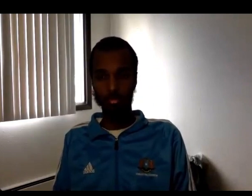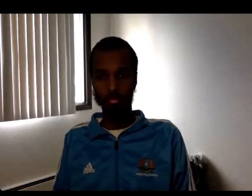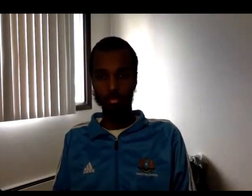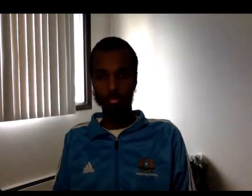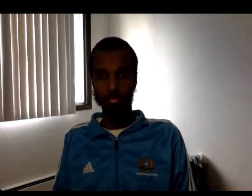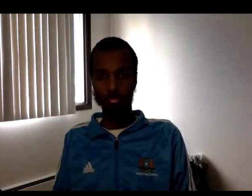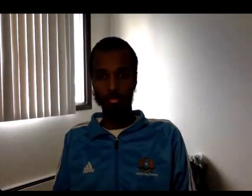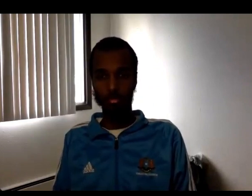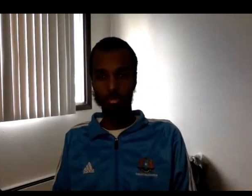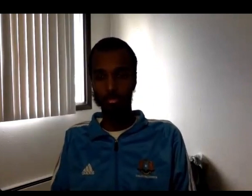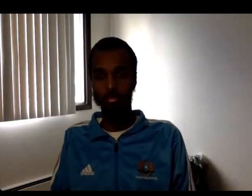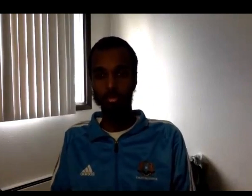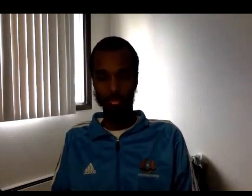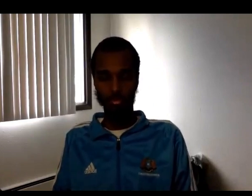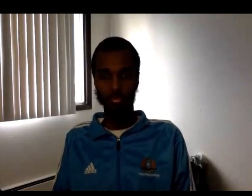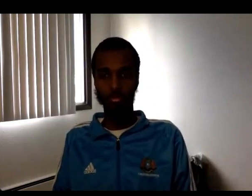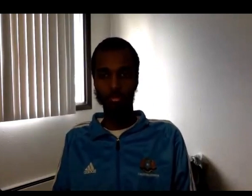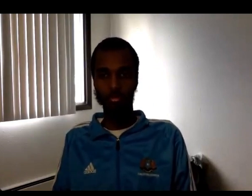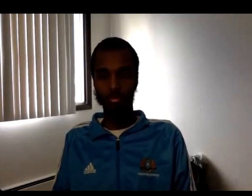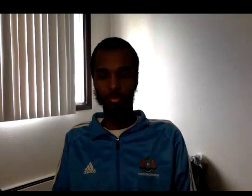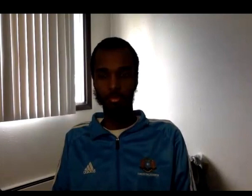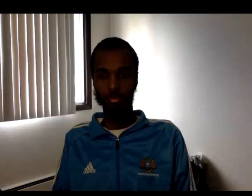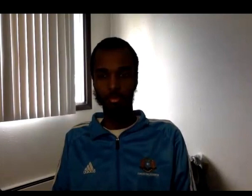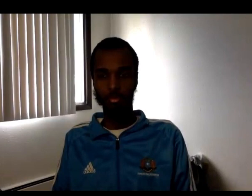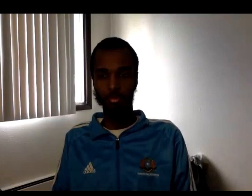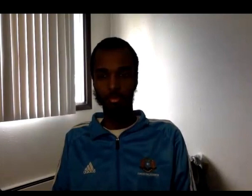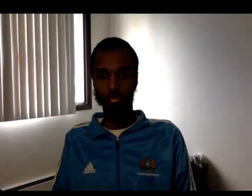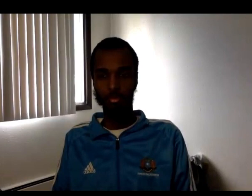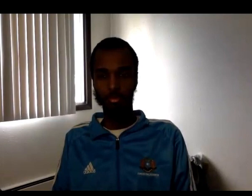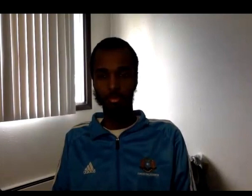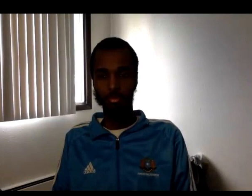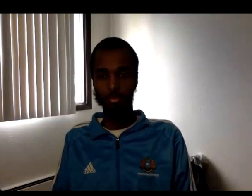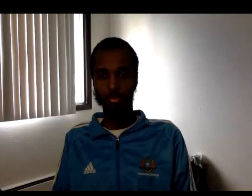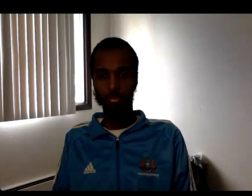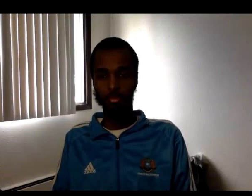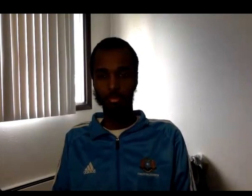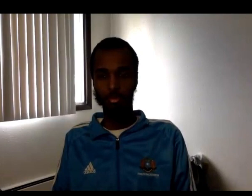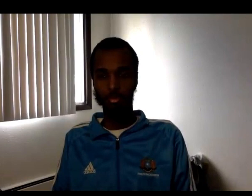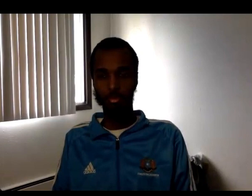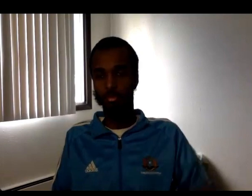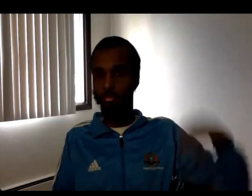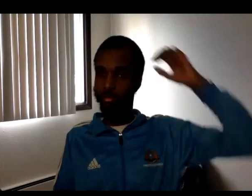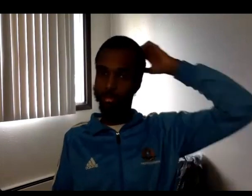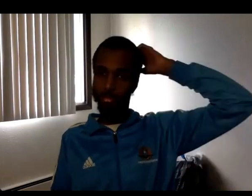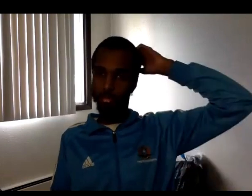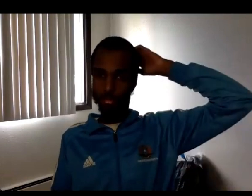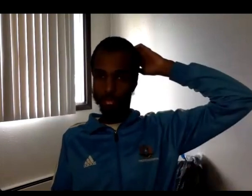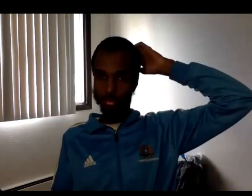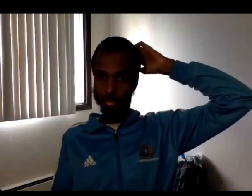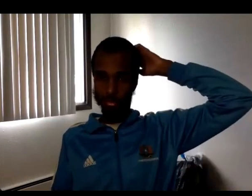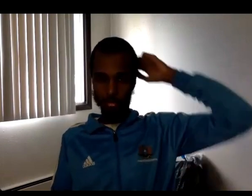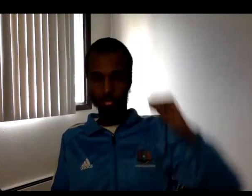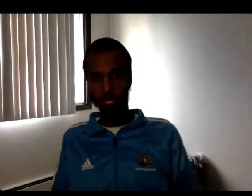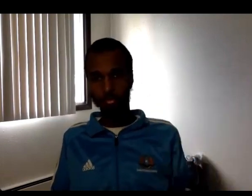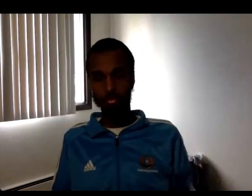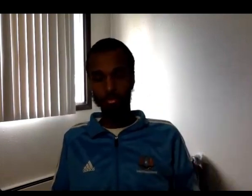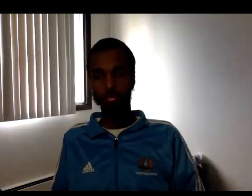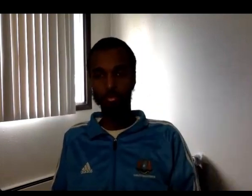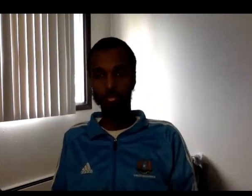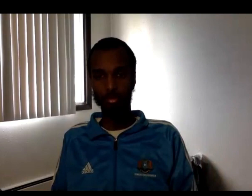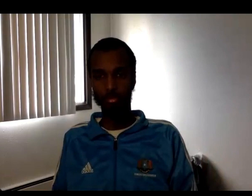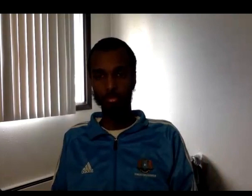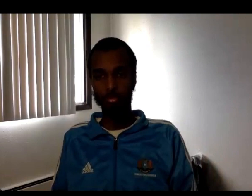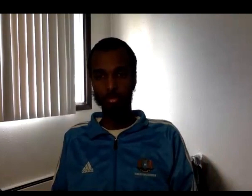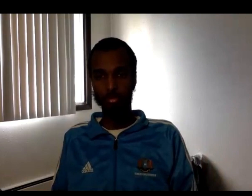wife and I passed away, then my estate would take 50% of the bank account value and the